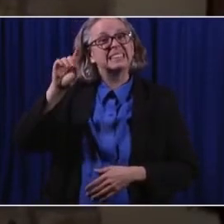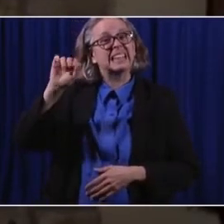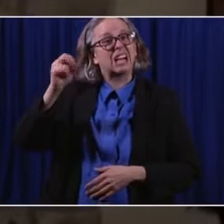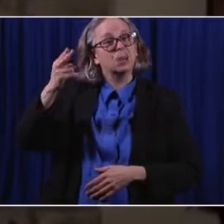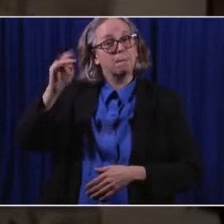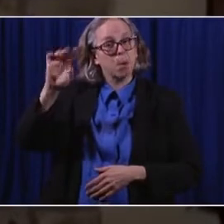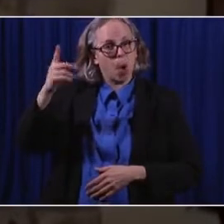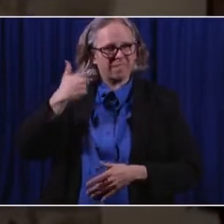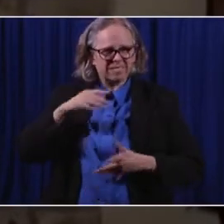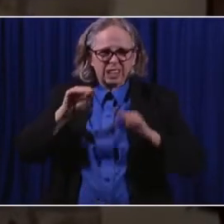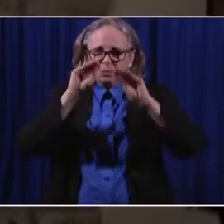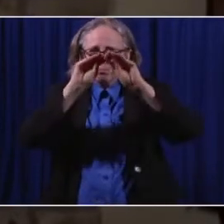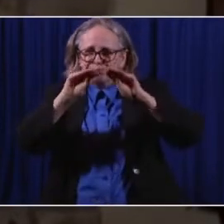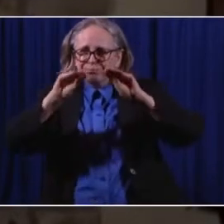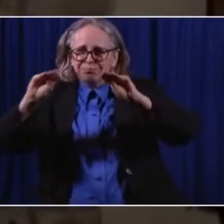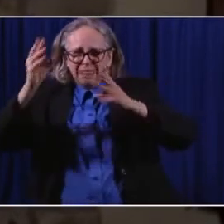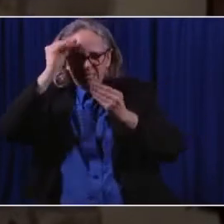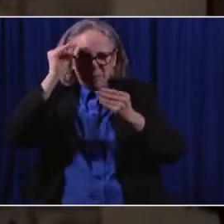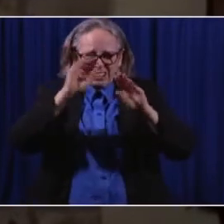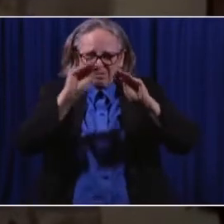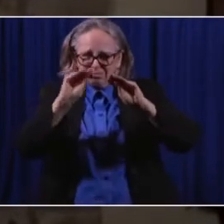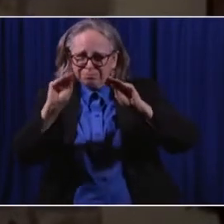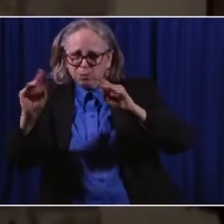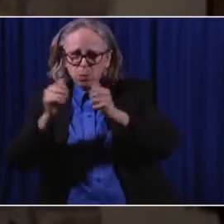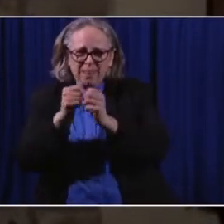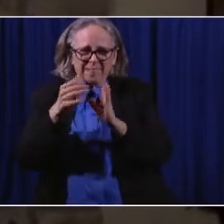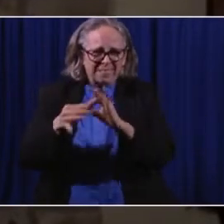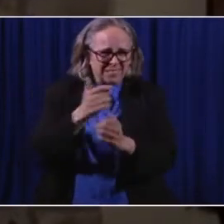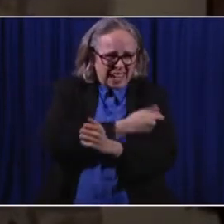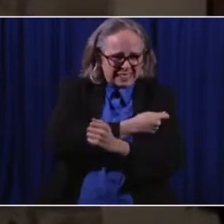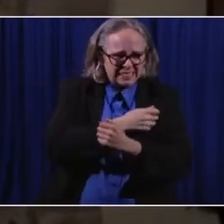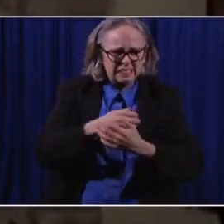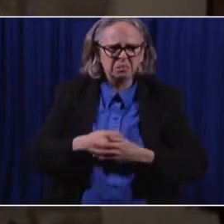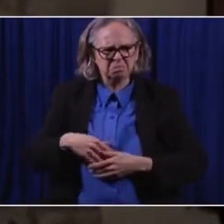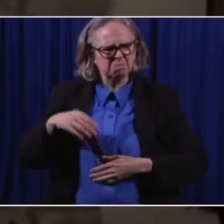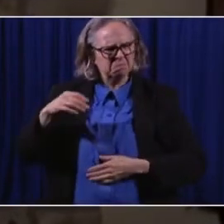and we've had some entities that have had trouble